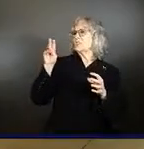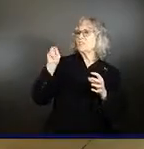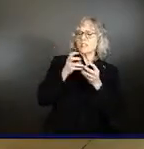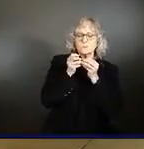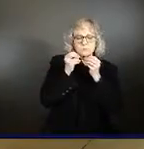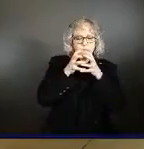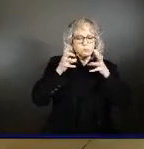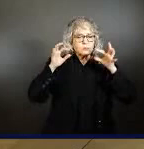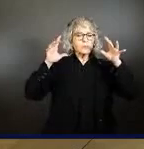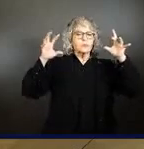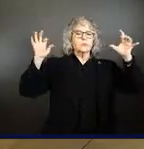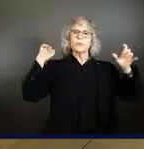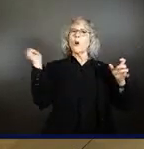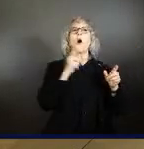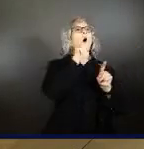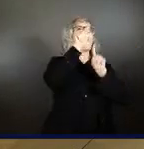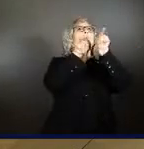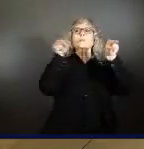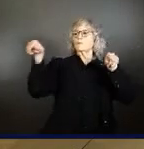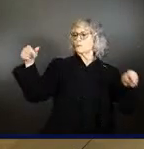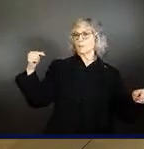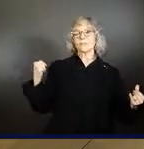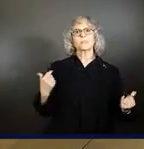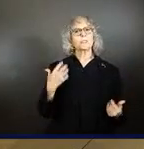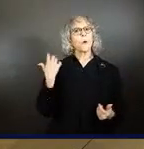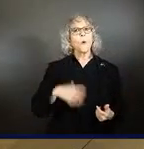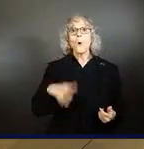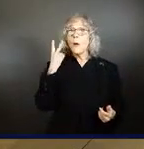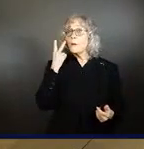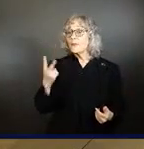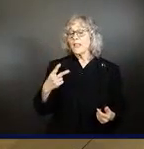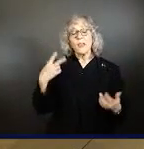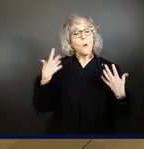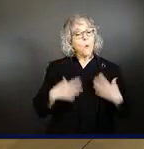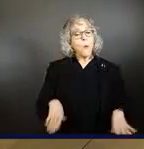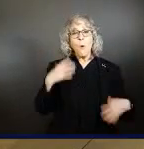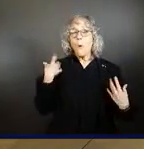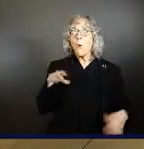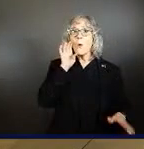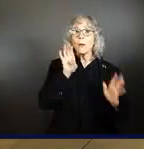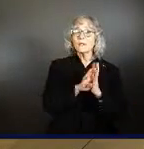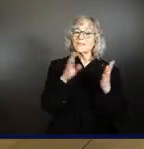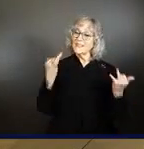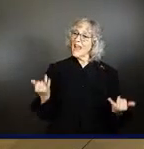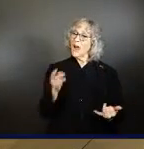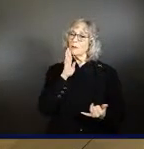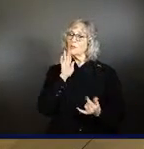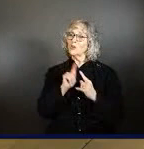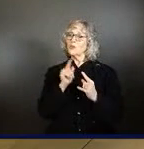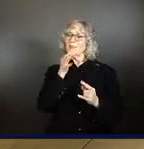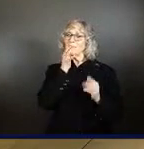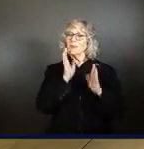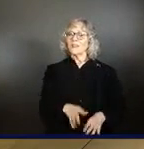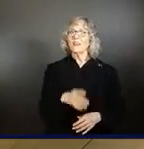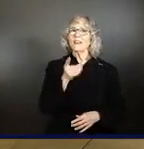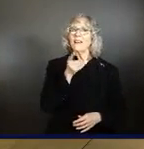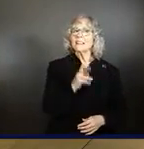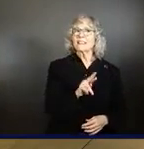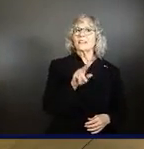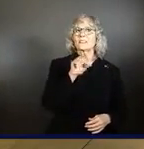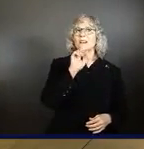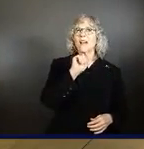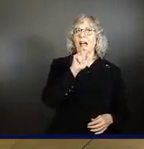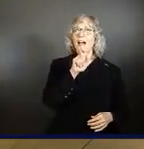So now that we have seen these incredible images, let's talk to our experts. I'm joined today by Dr. Alex